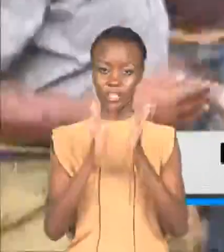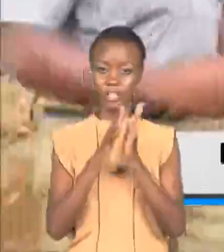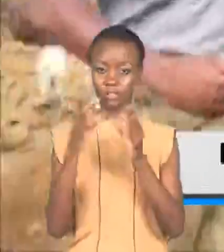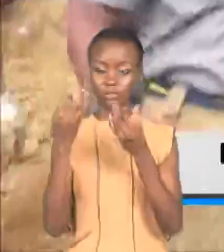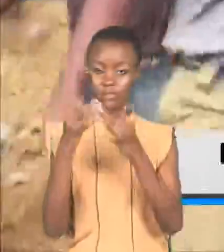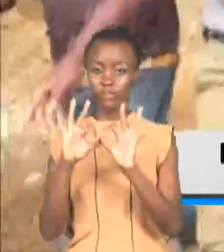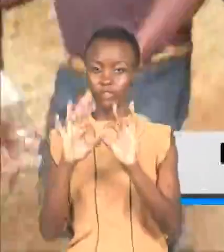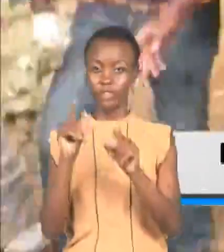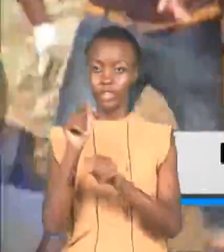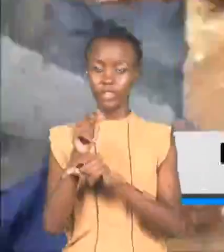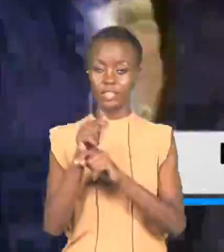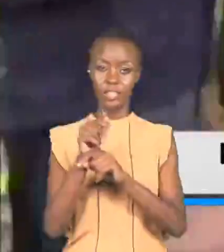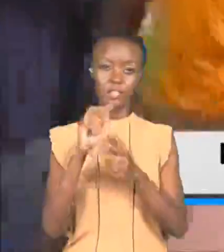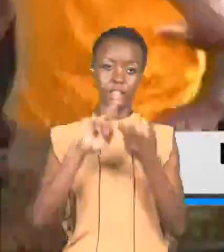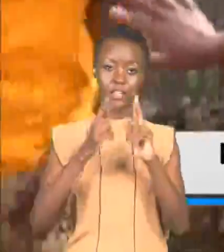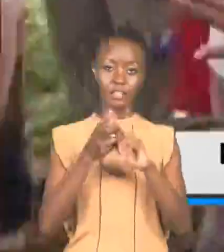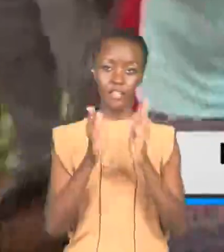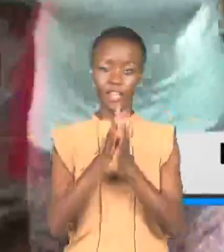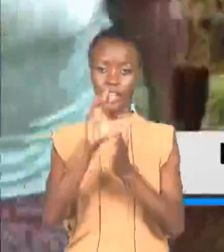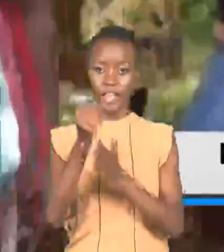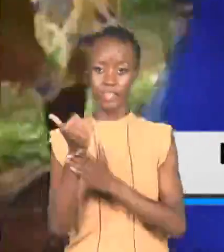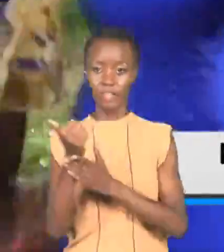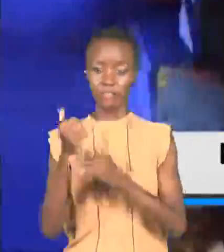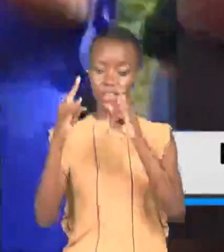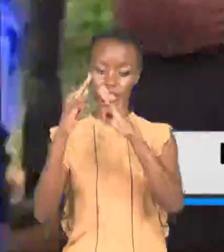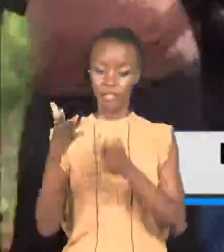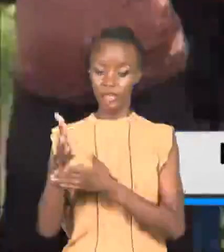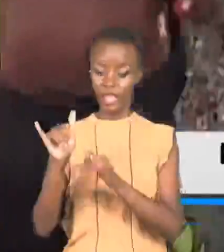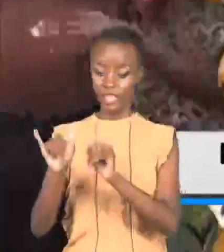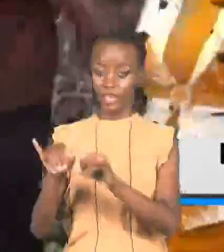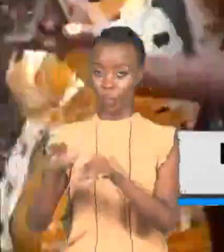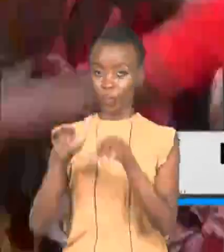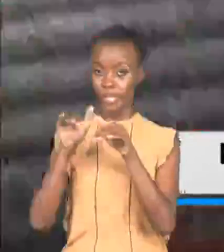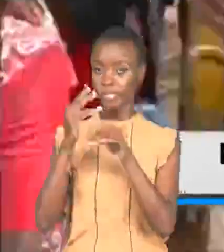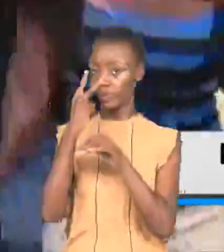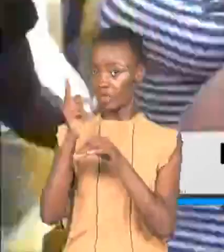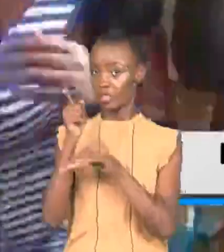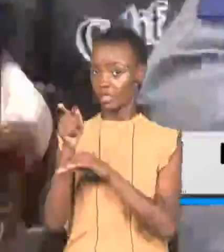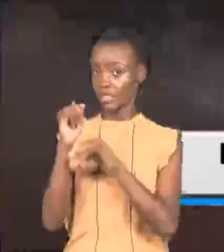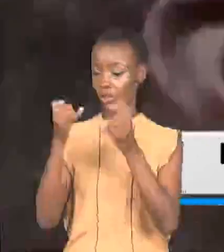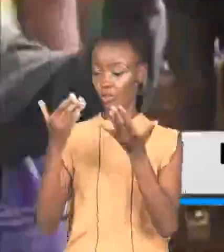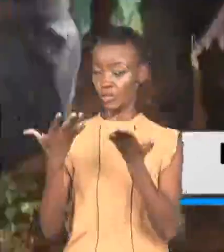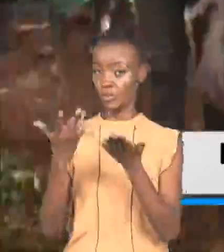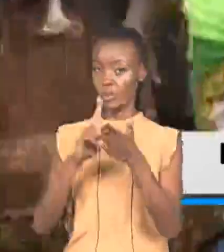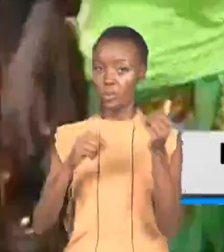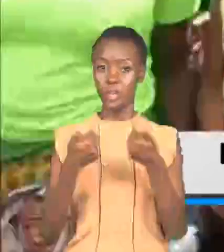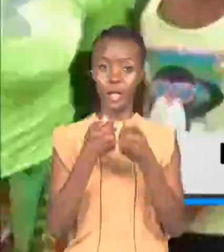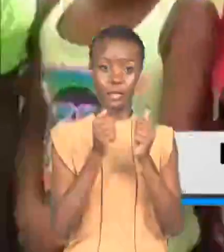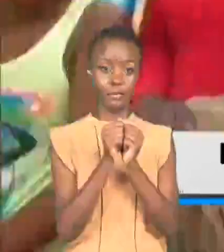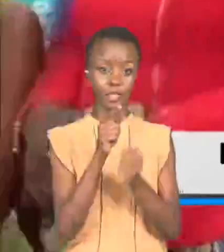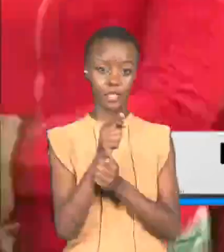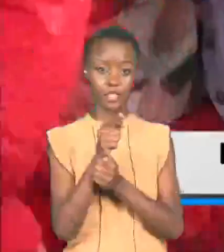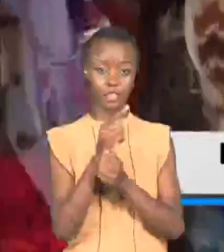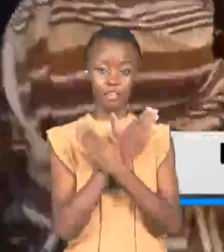crowds. Anxious relatives and other miners have camped out of the mining site as they awaited news on their beloved ones and